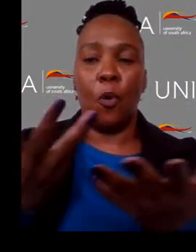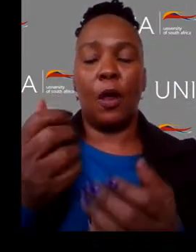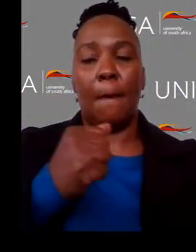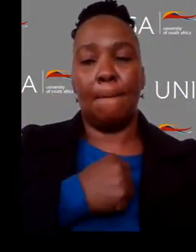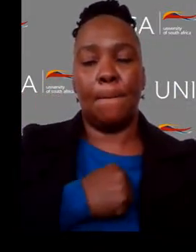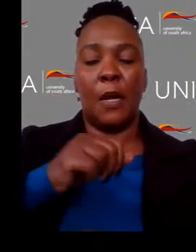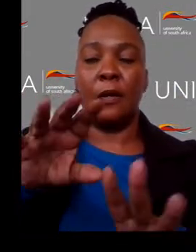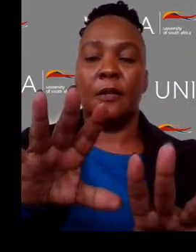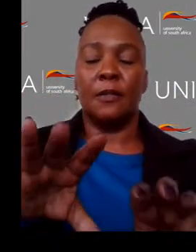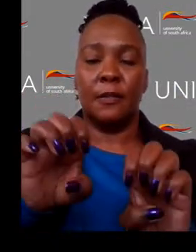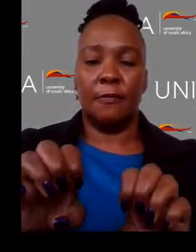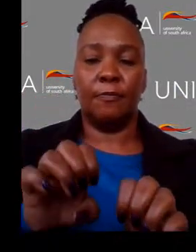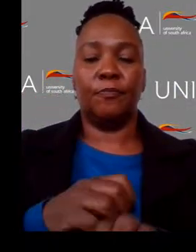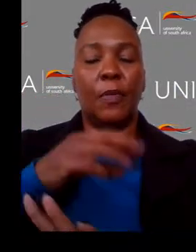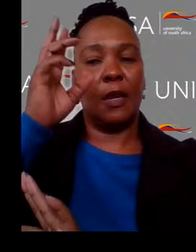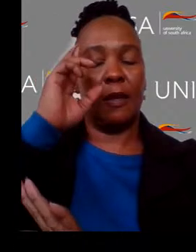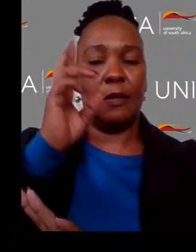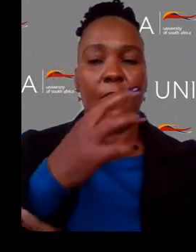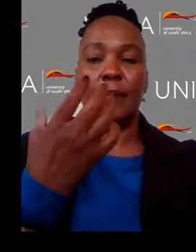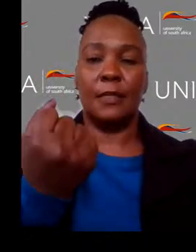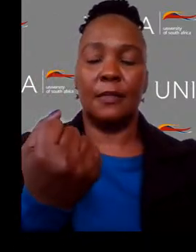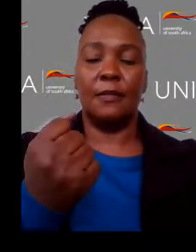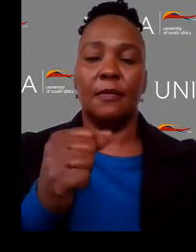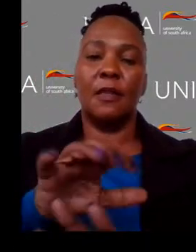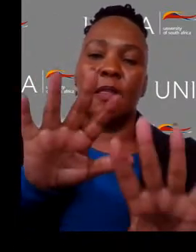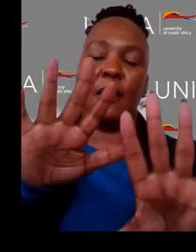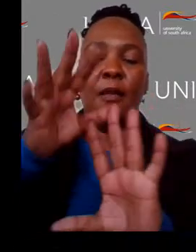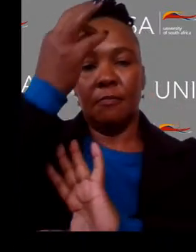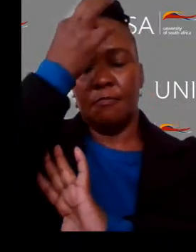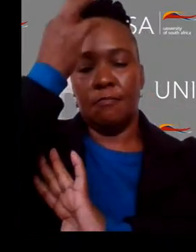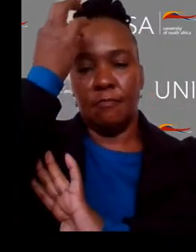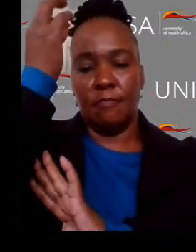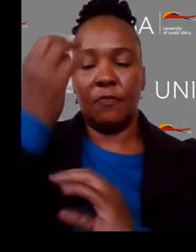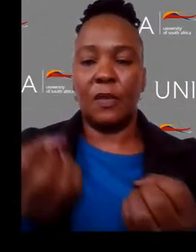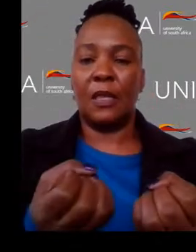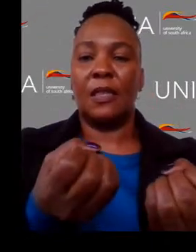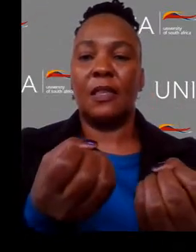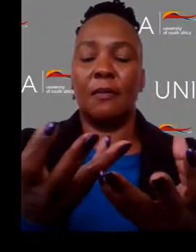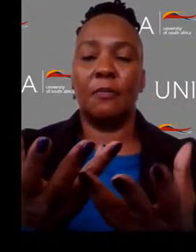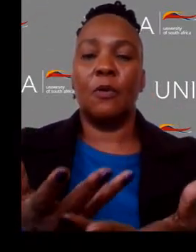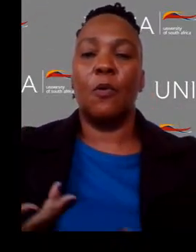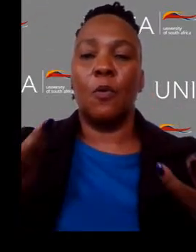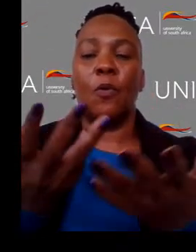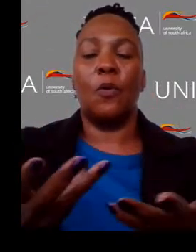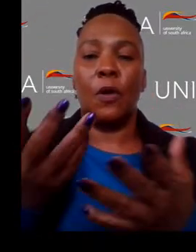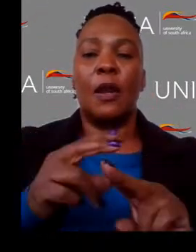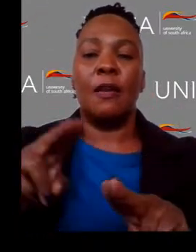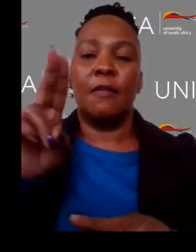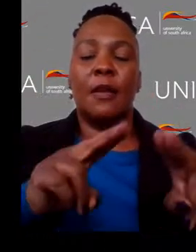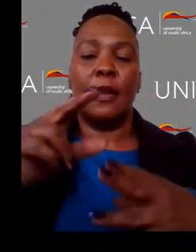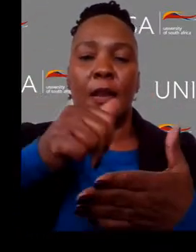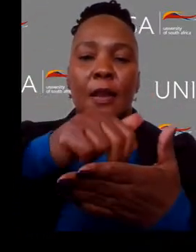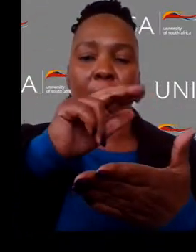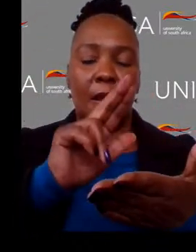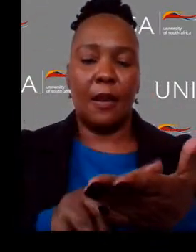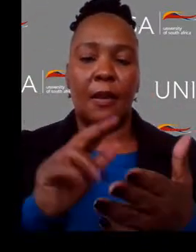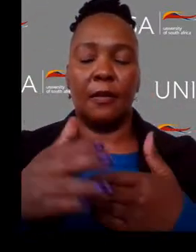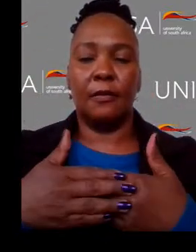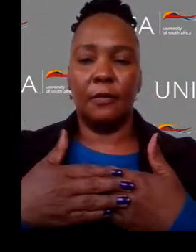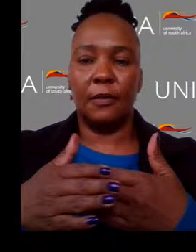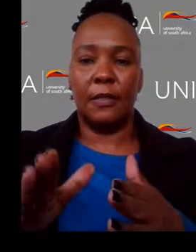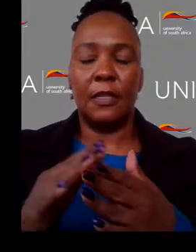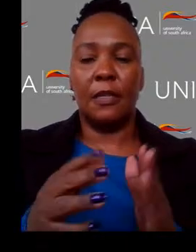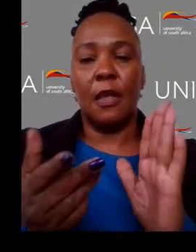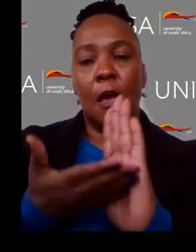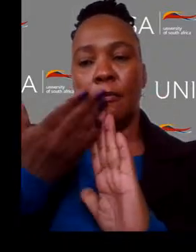So remember, you get 10 minutes for submitting on the Invigilator app or to start the upload